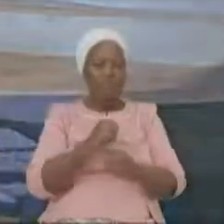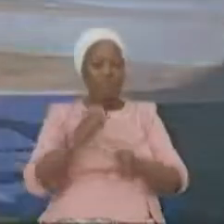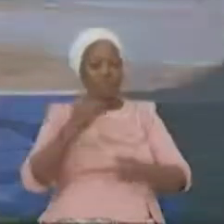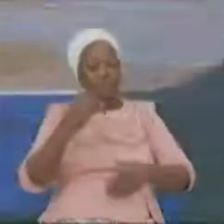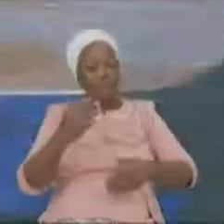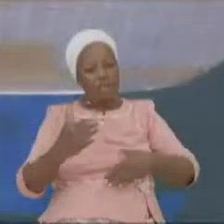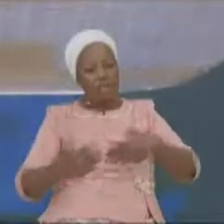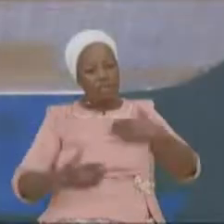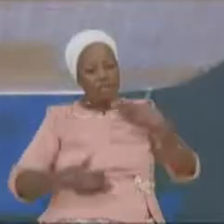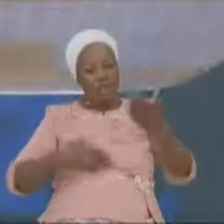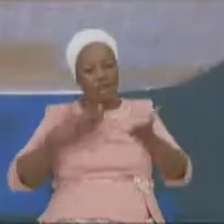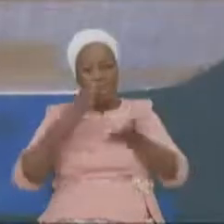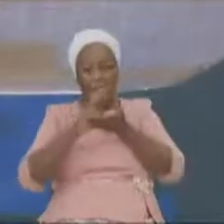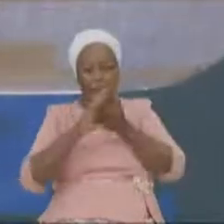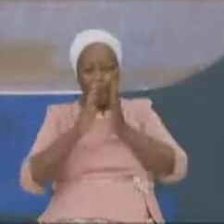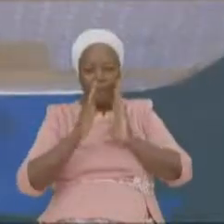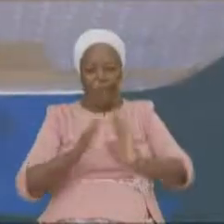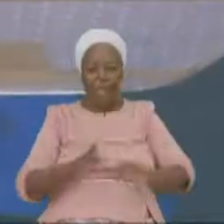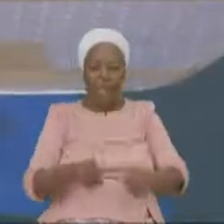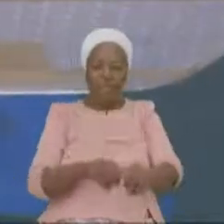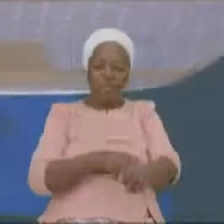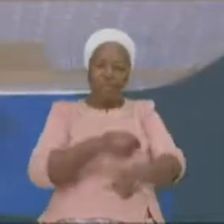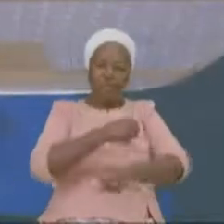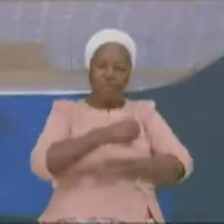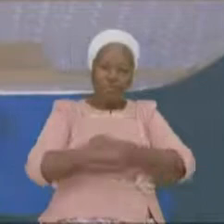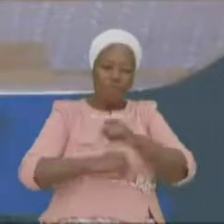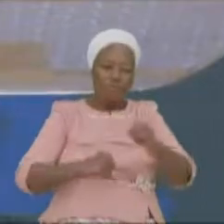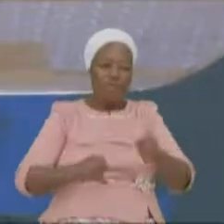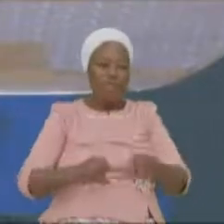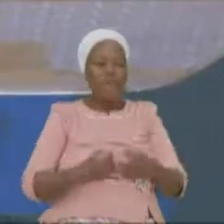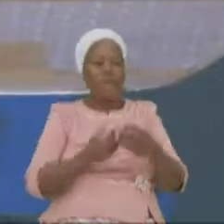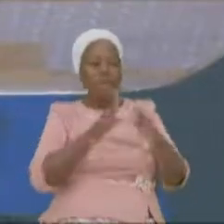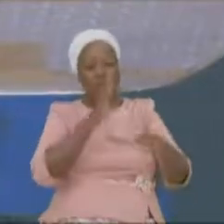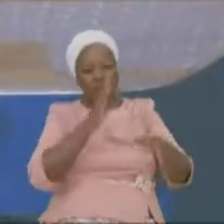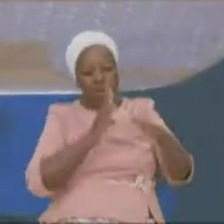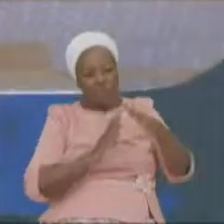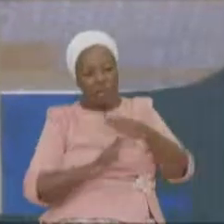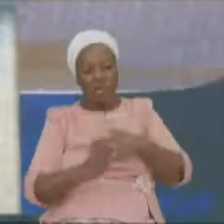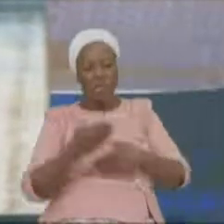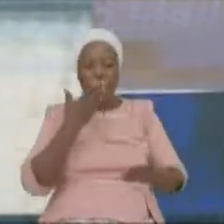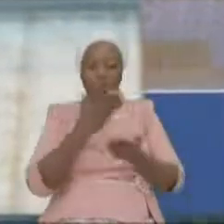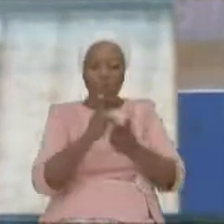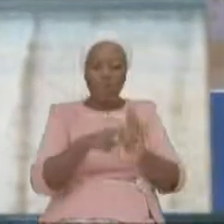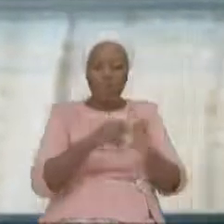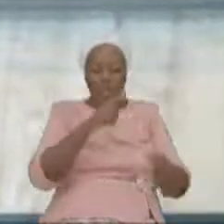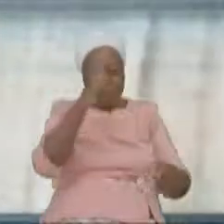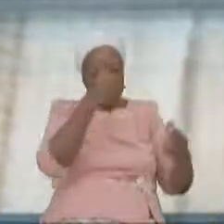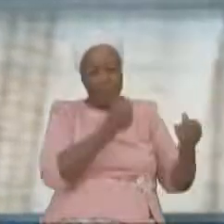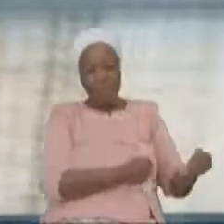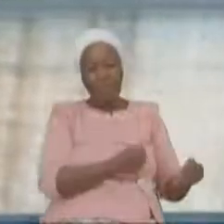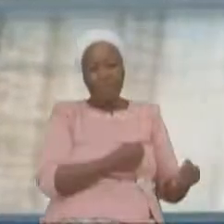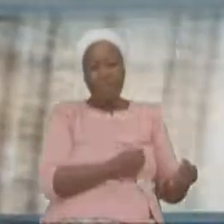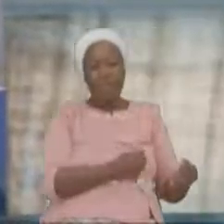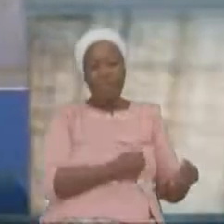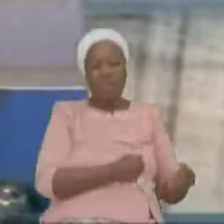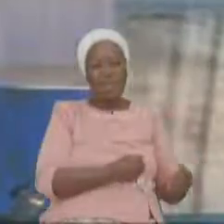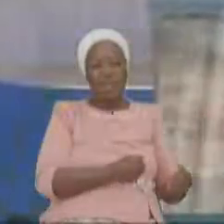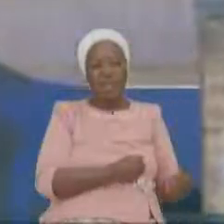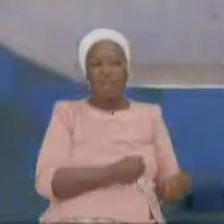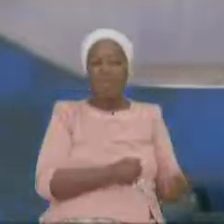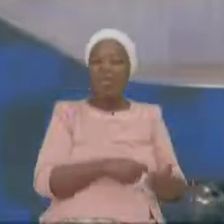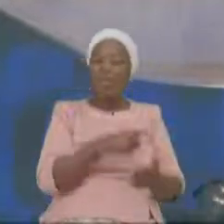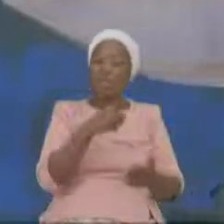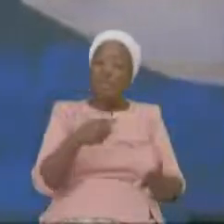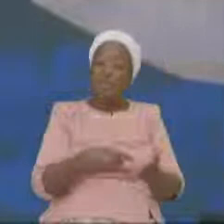joy, peace, long-suffering, gentleness, goodness, and faith. This is what